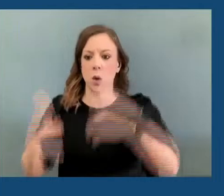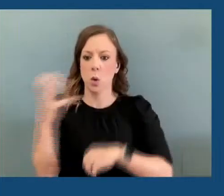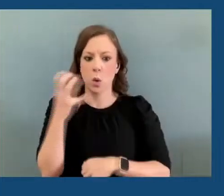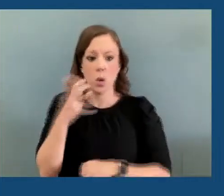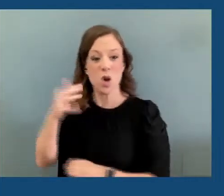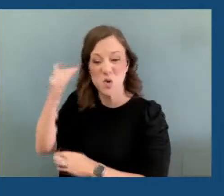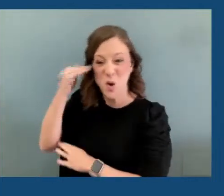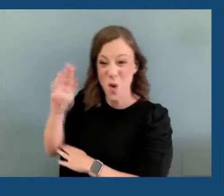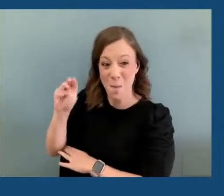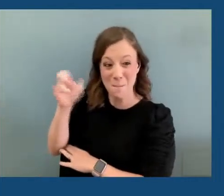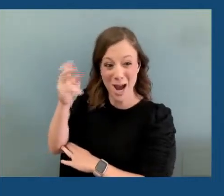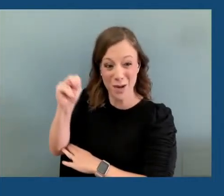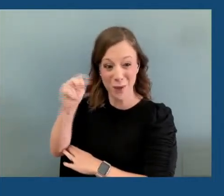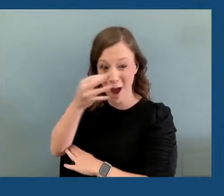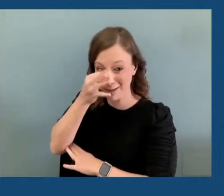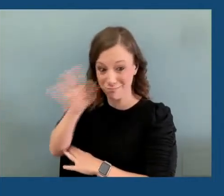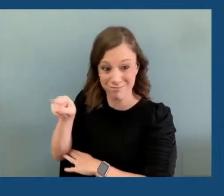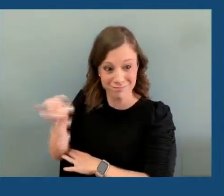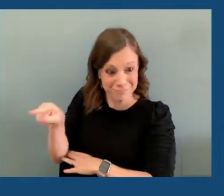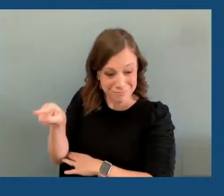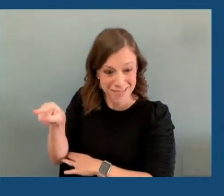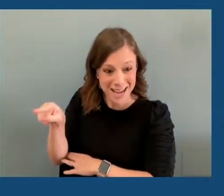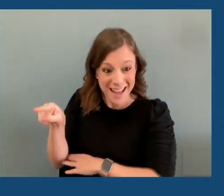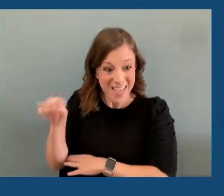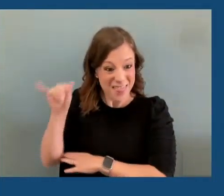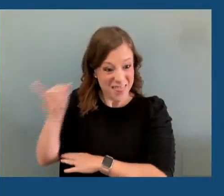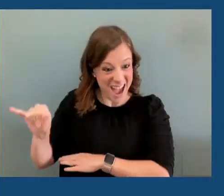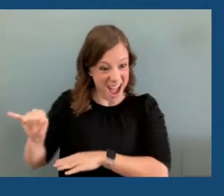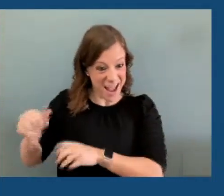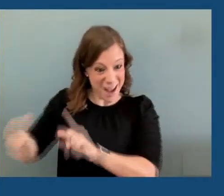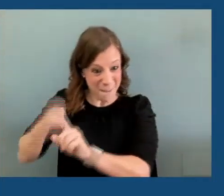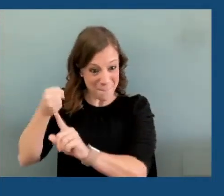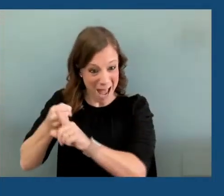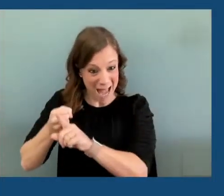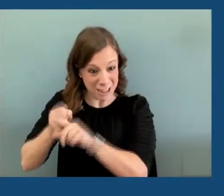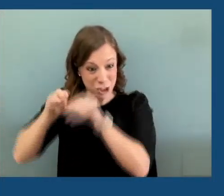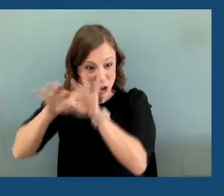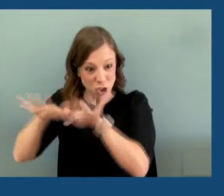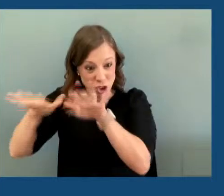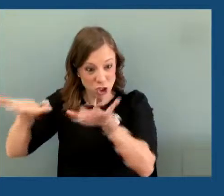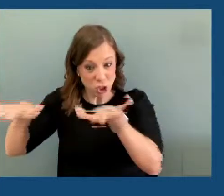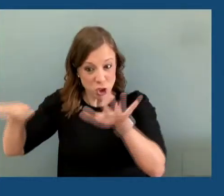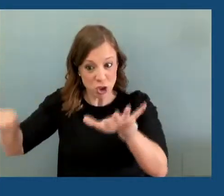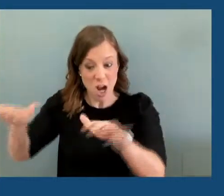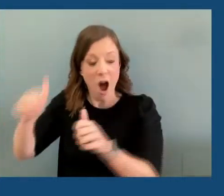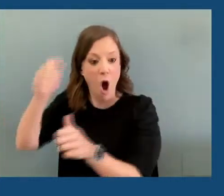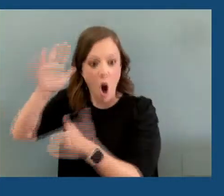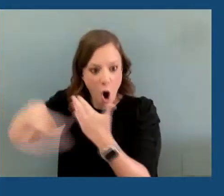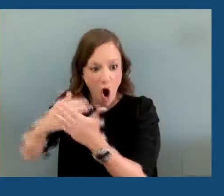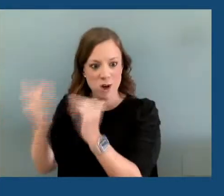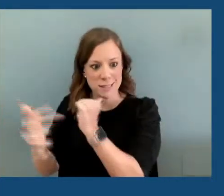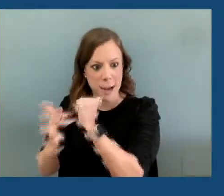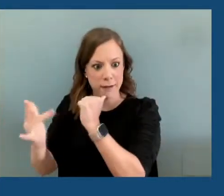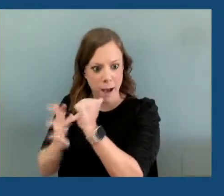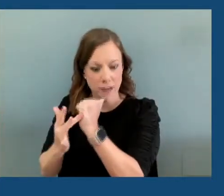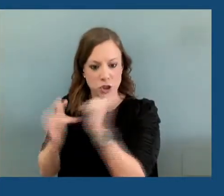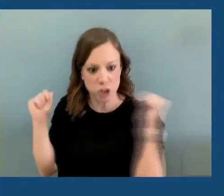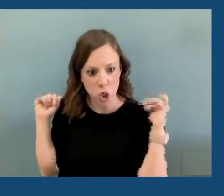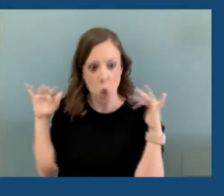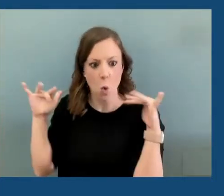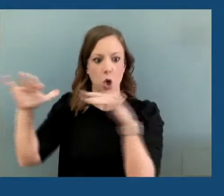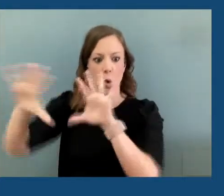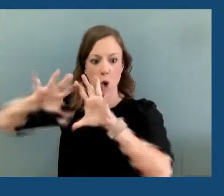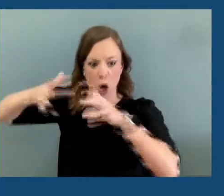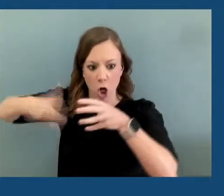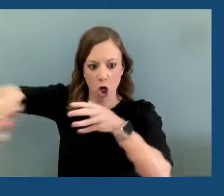not just for the immediate Syracuse area, not at all. It's being felt in every inch of the corridor, the 90 corridor from Buffalo all the way through